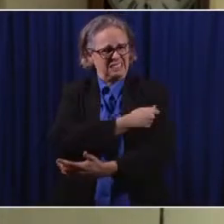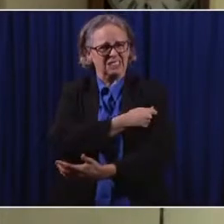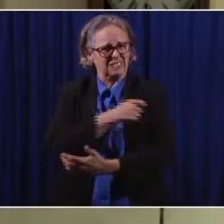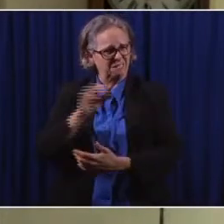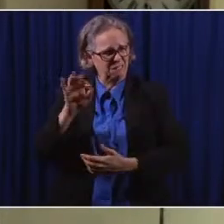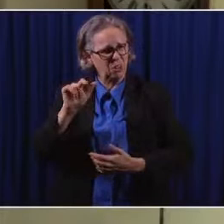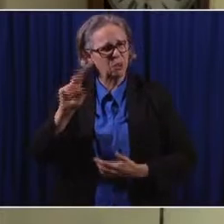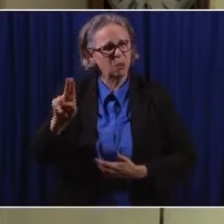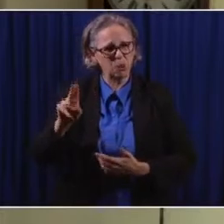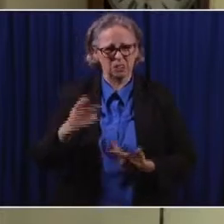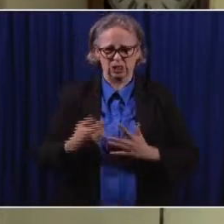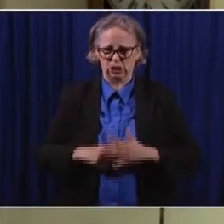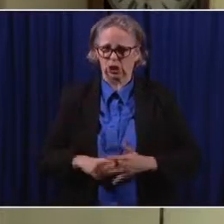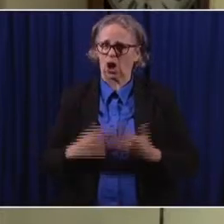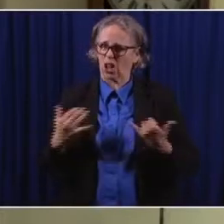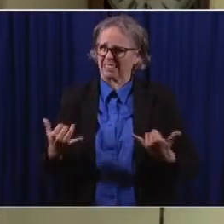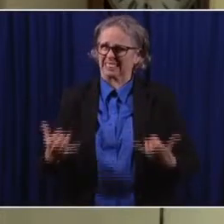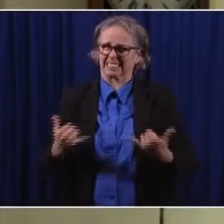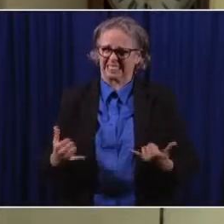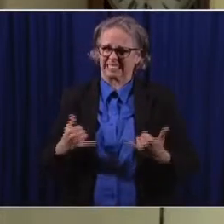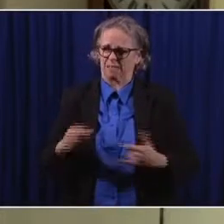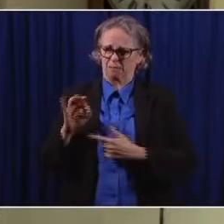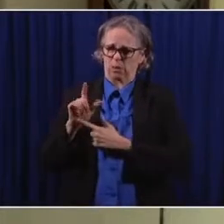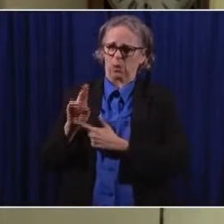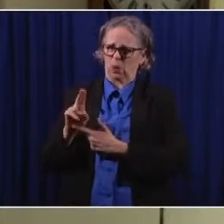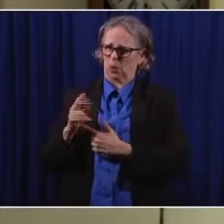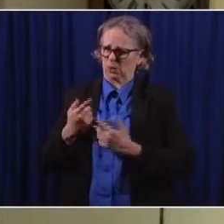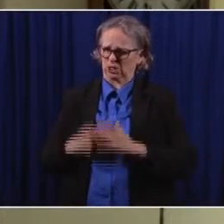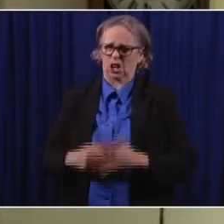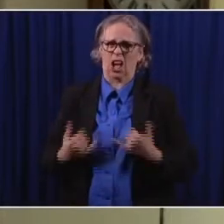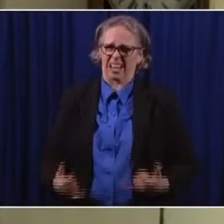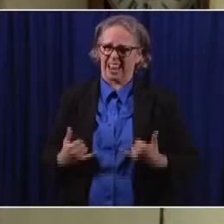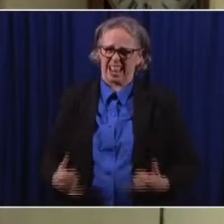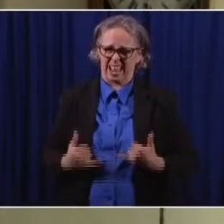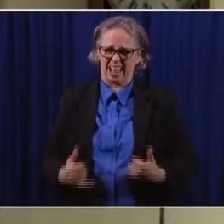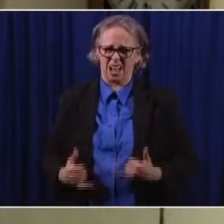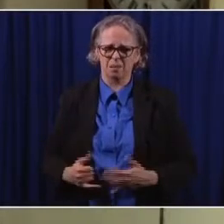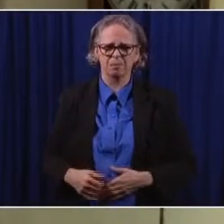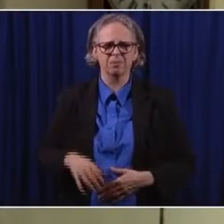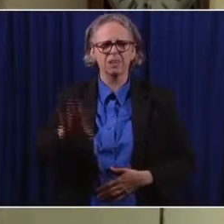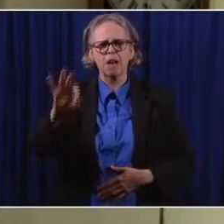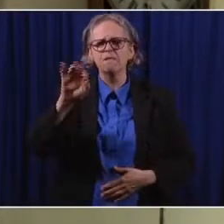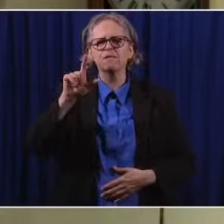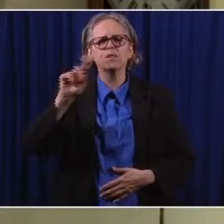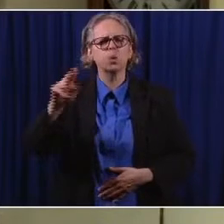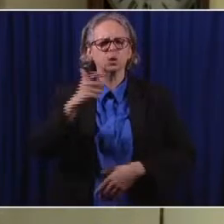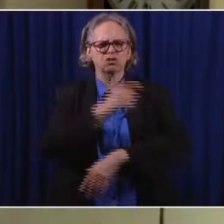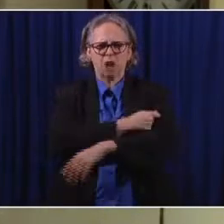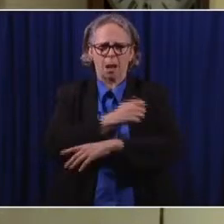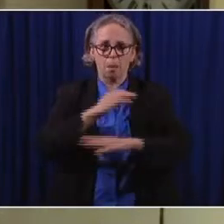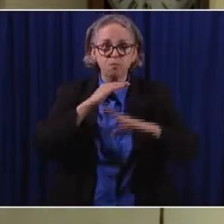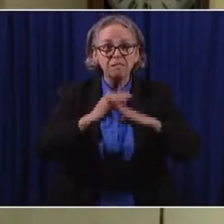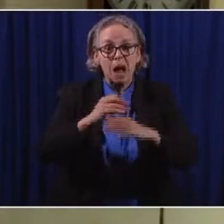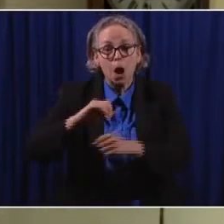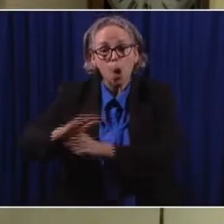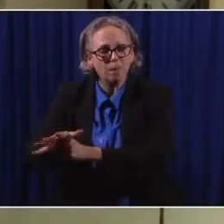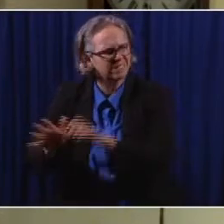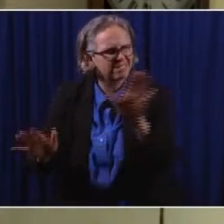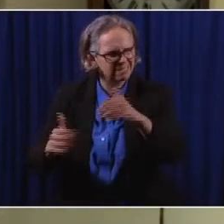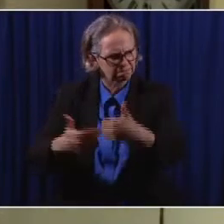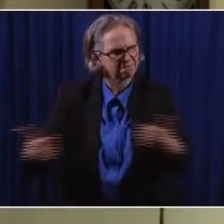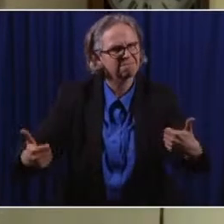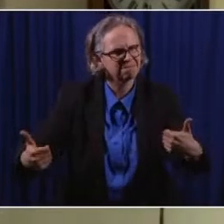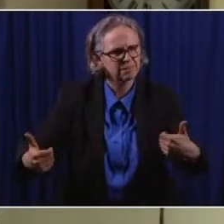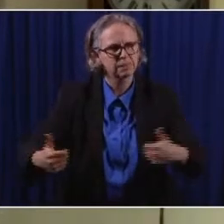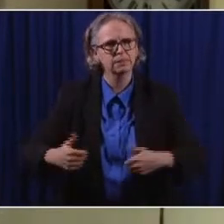Even though the flu obviously cannot protect you from COVID, as Dr. Manning said, this is not something that any of